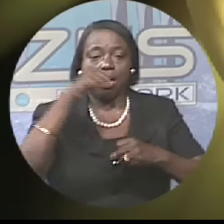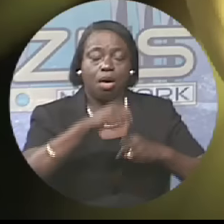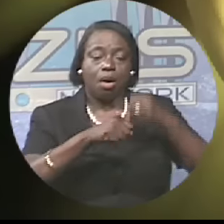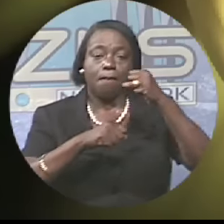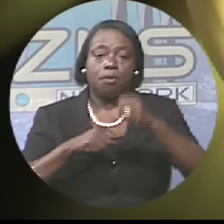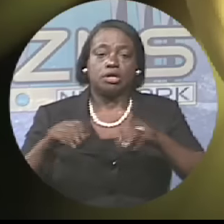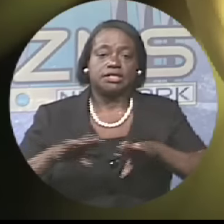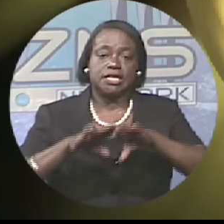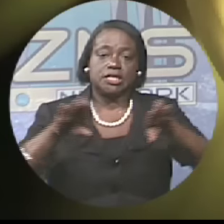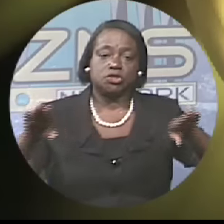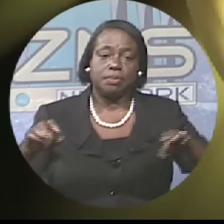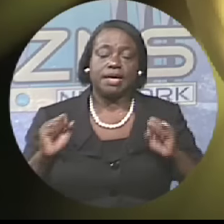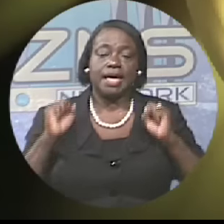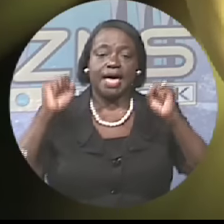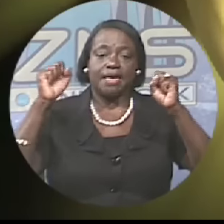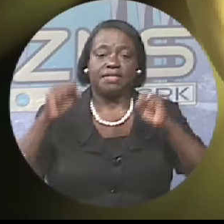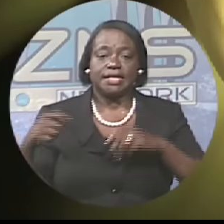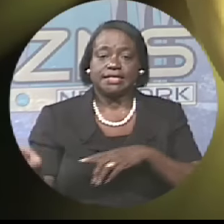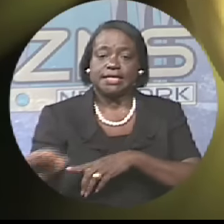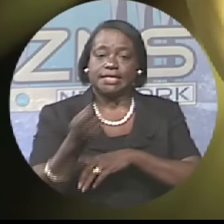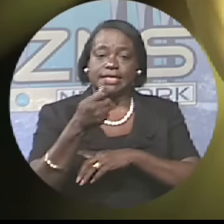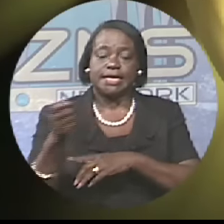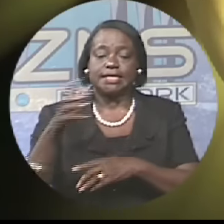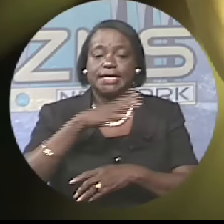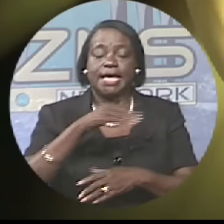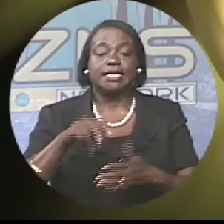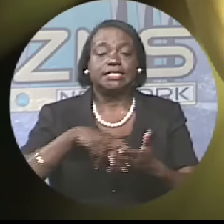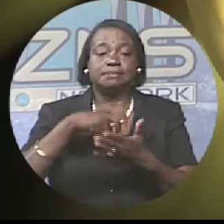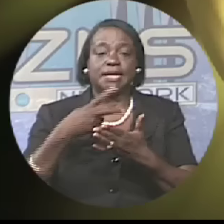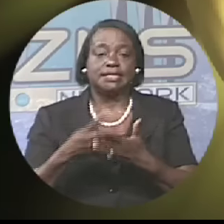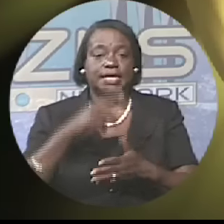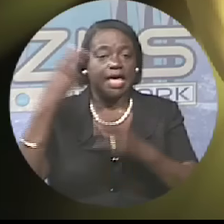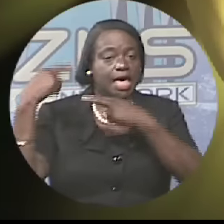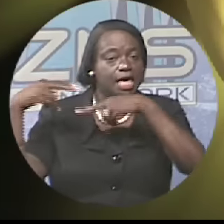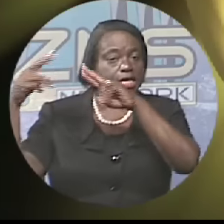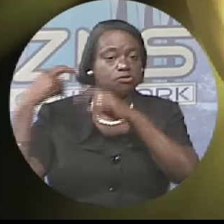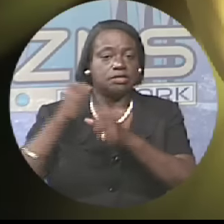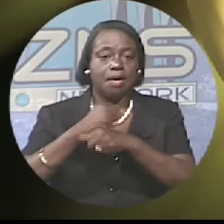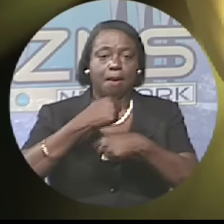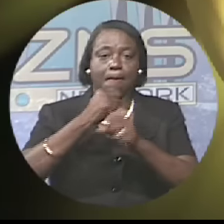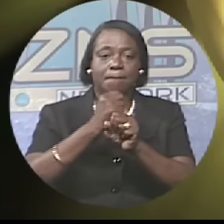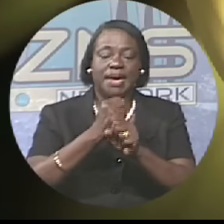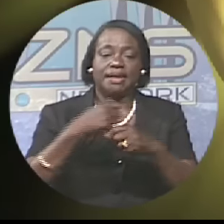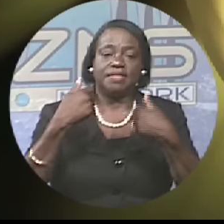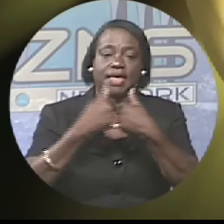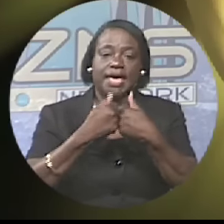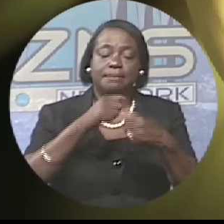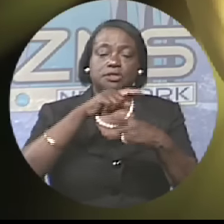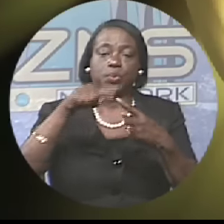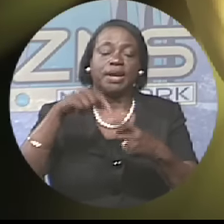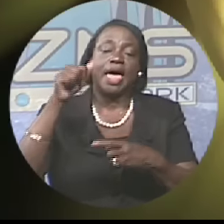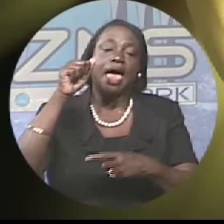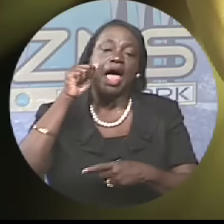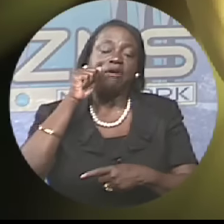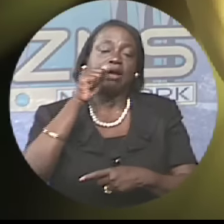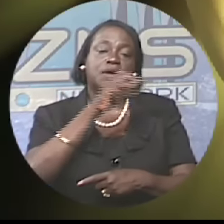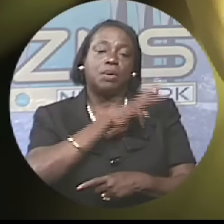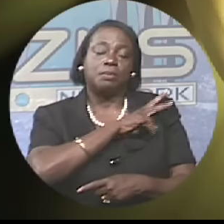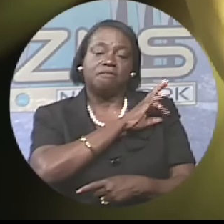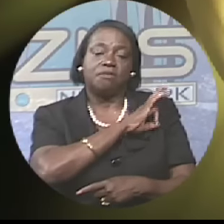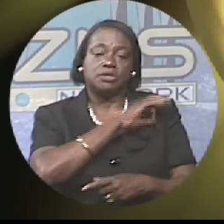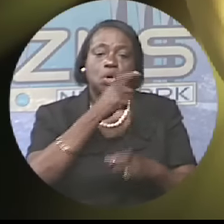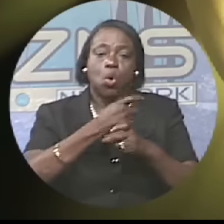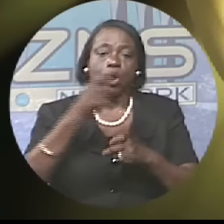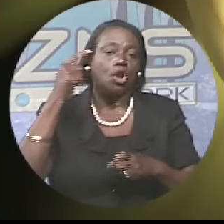athletics, tennis, and for the first time, gymnastics. History was made at the Games when Ariana Vanderpool Wallace won gold and bronze